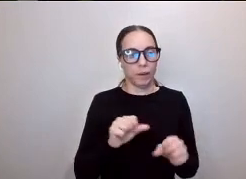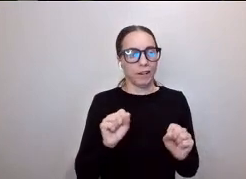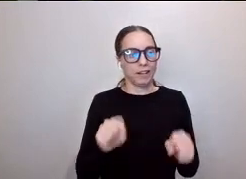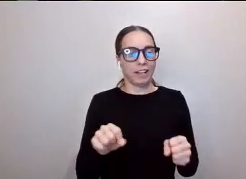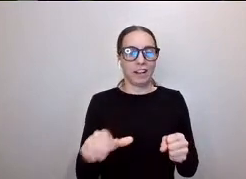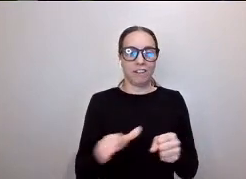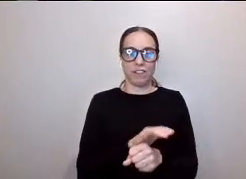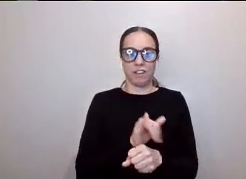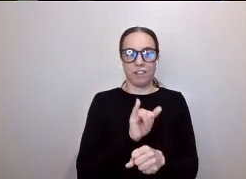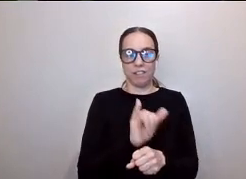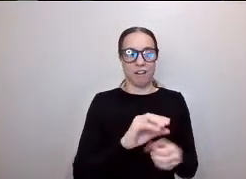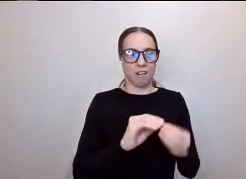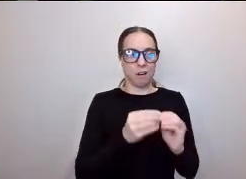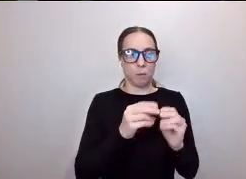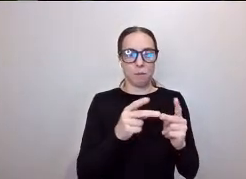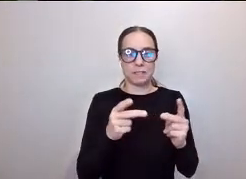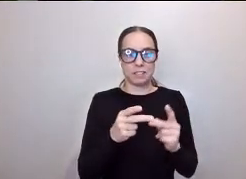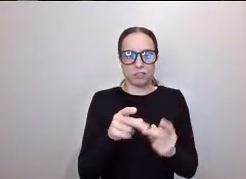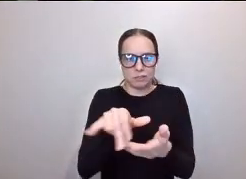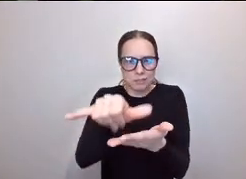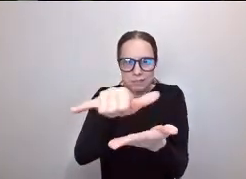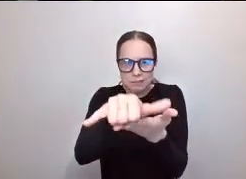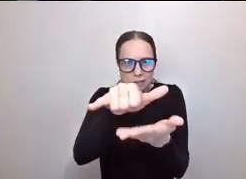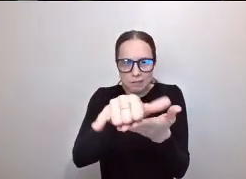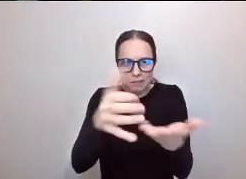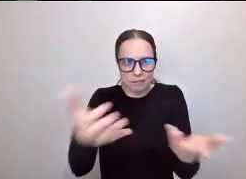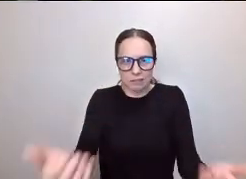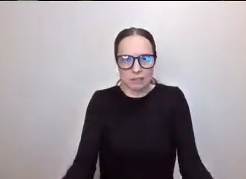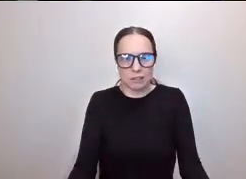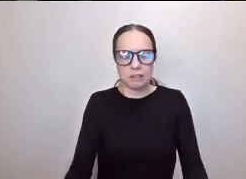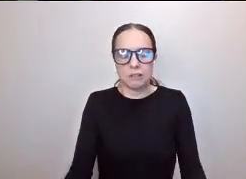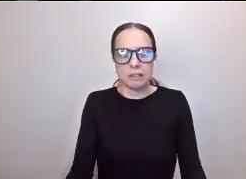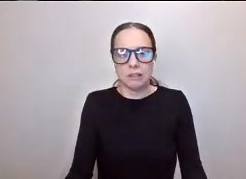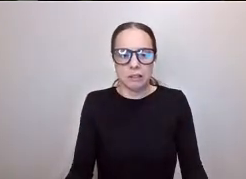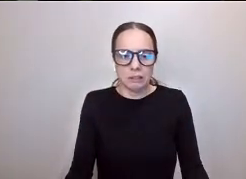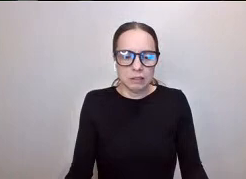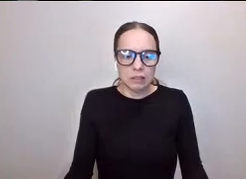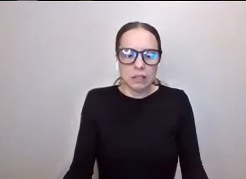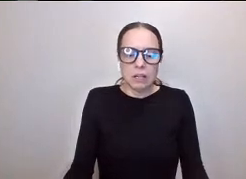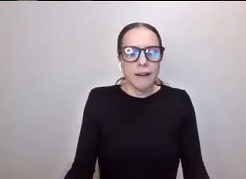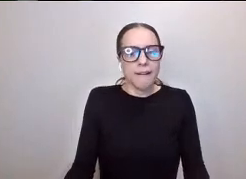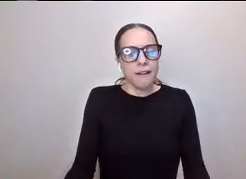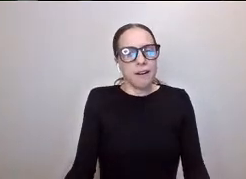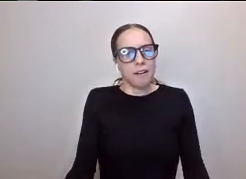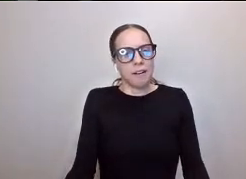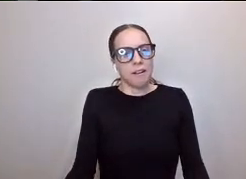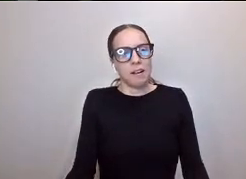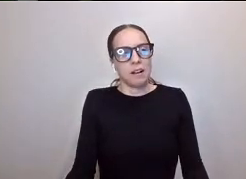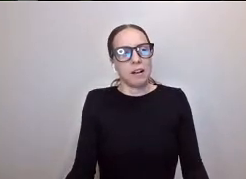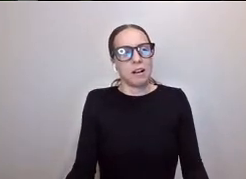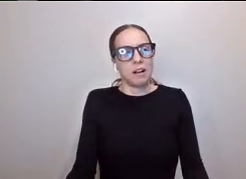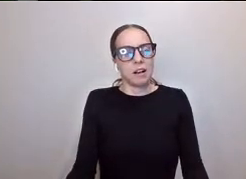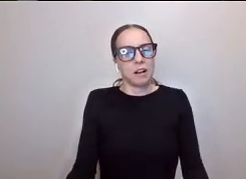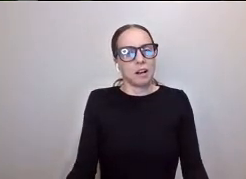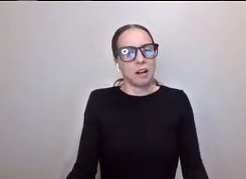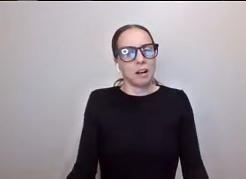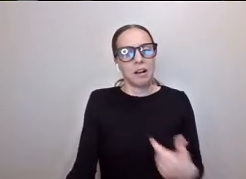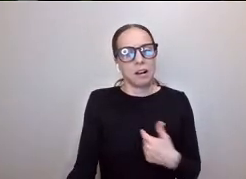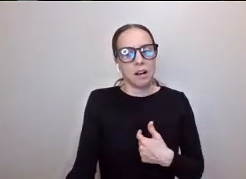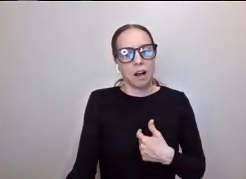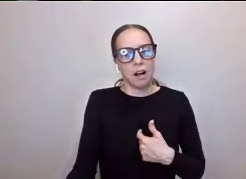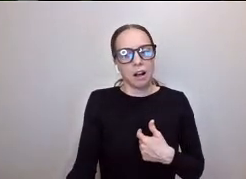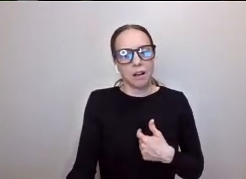time frame that we're talking about. And I stand by the fact that this is